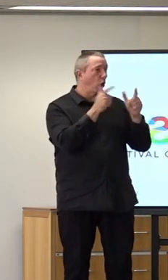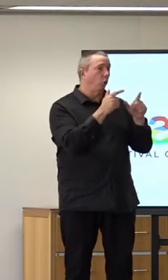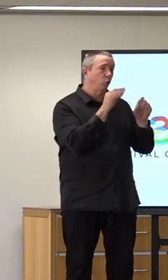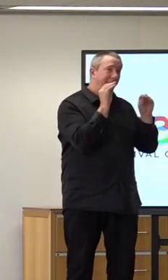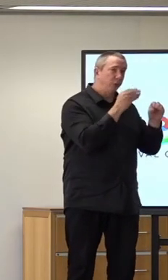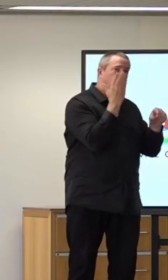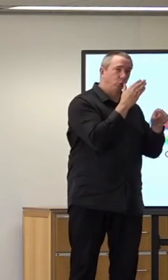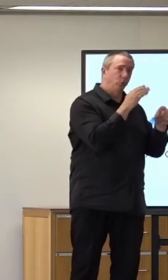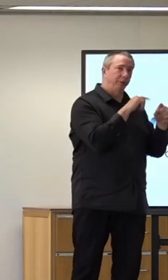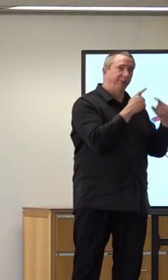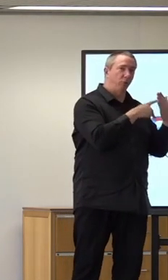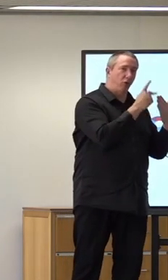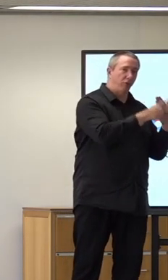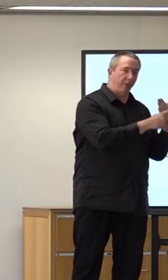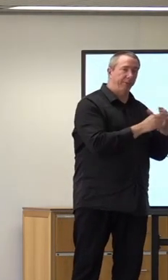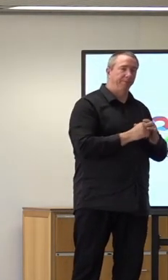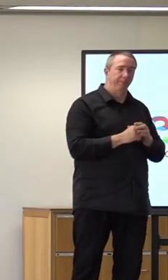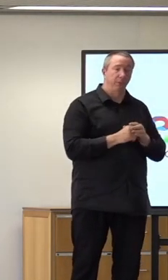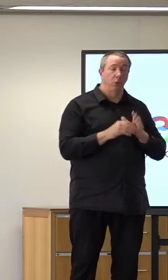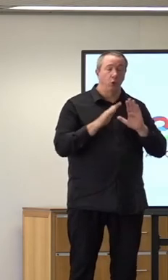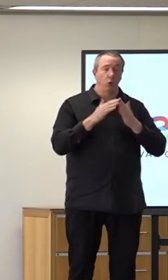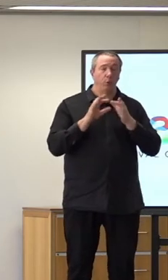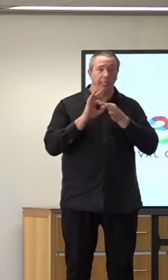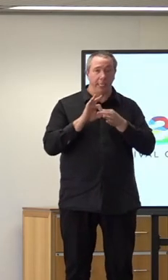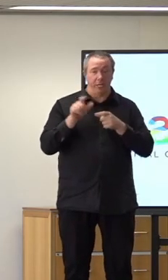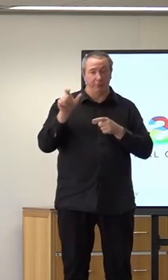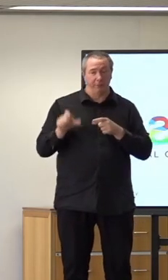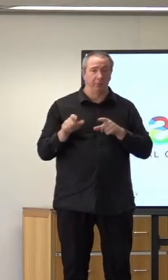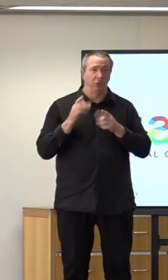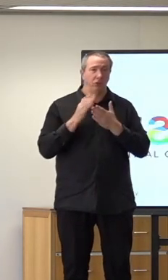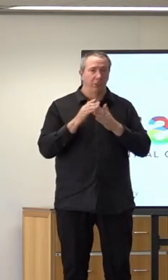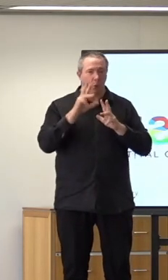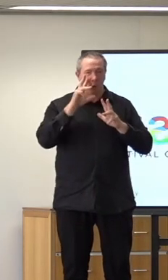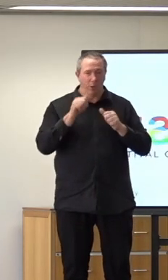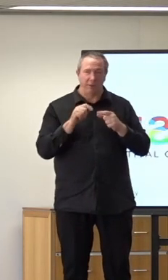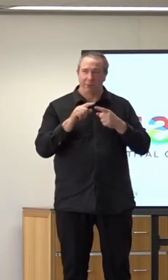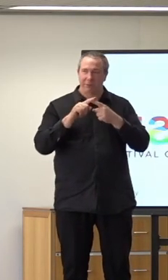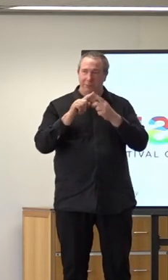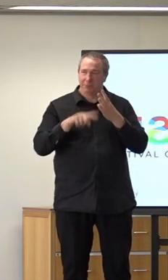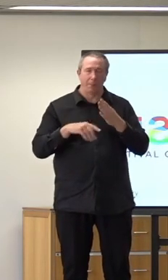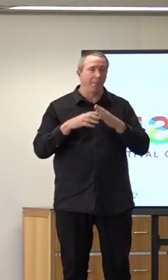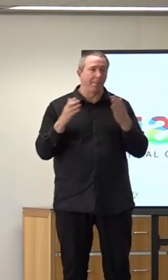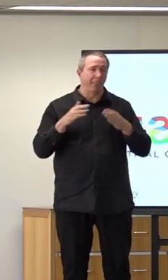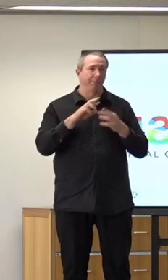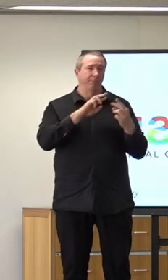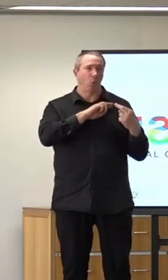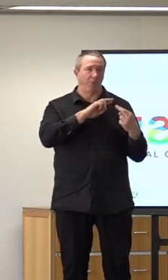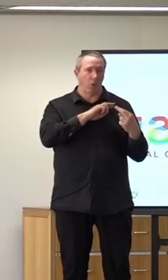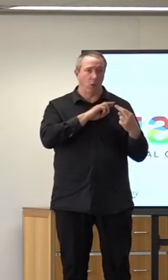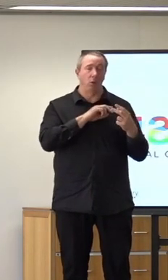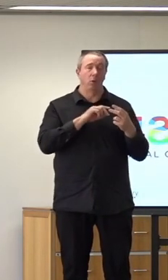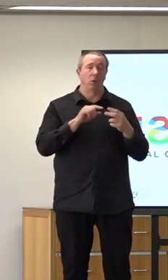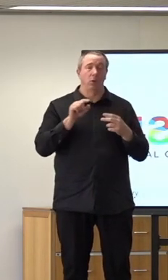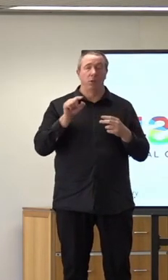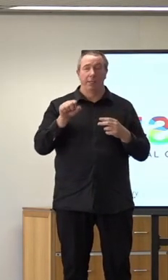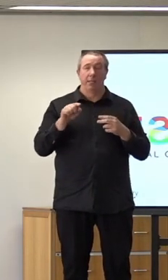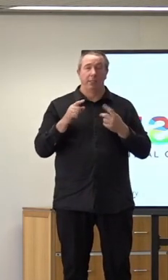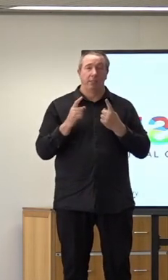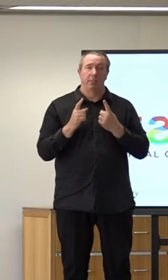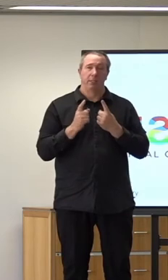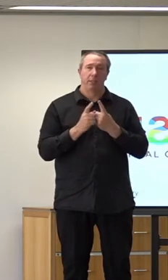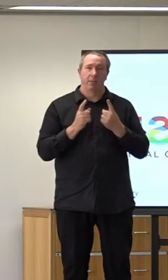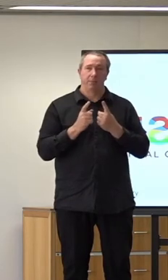There's the community engagement really covers a huge portfolio, and it's something that